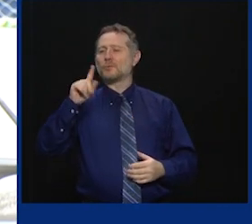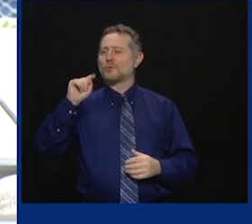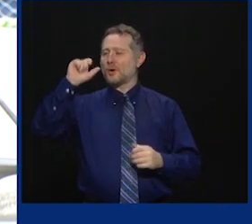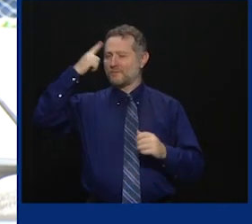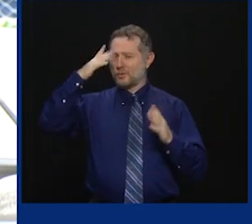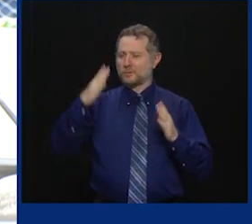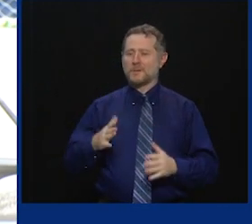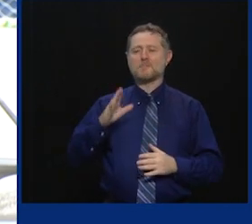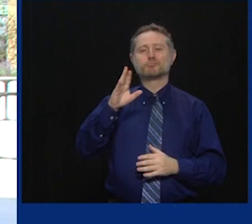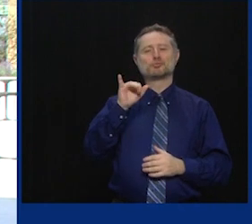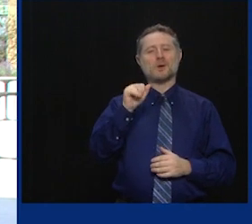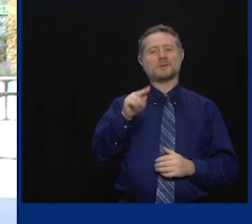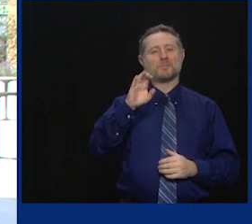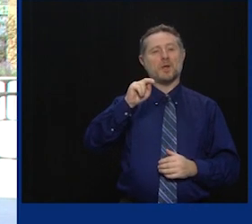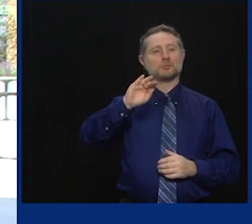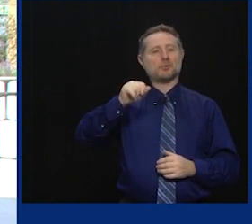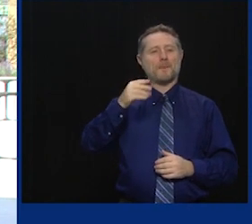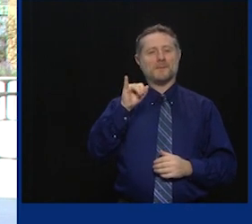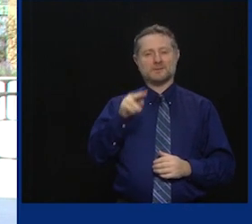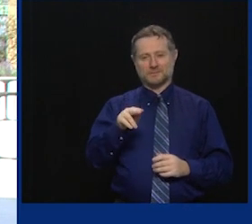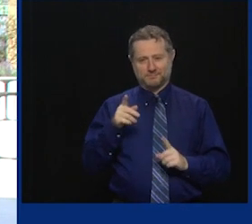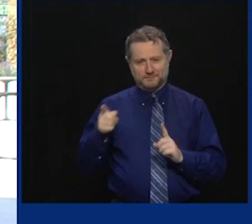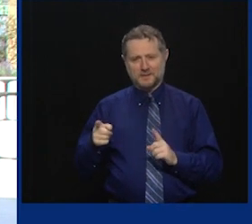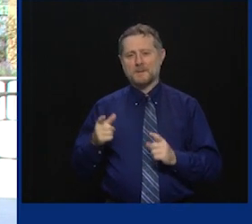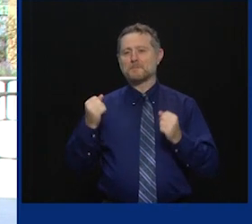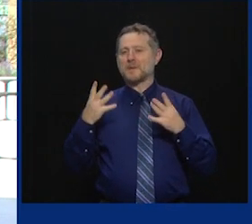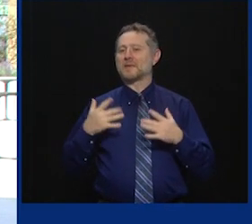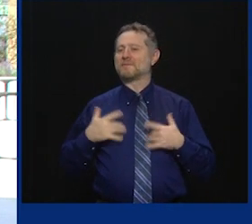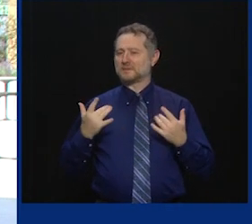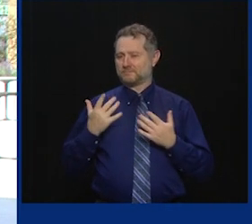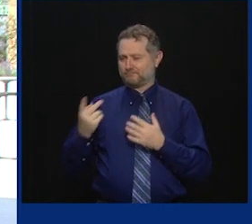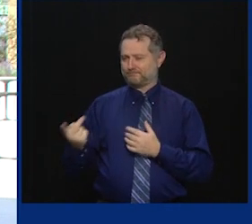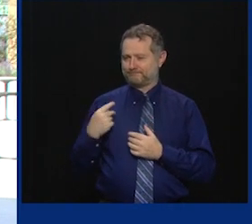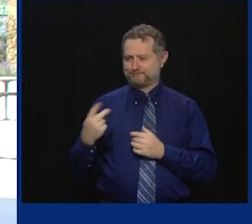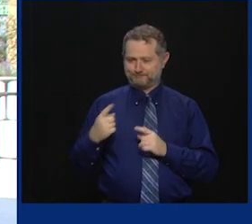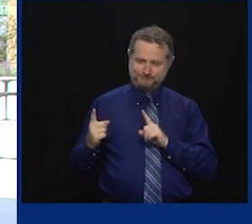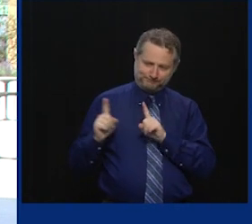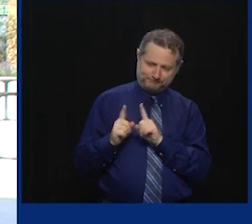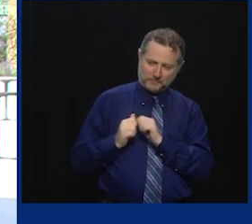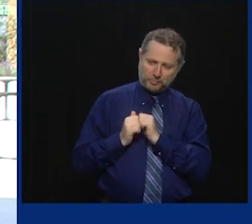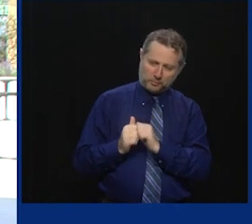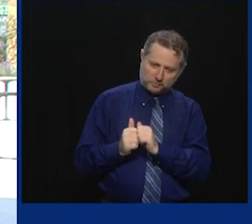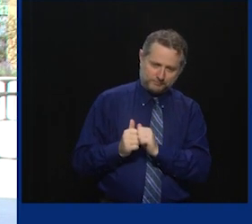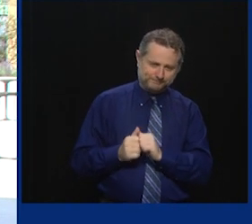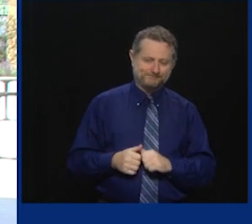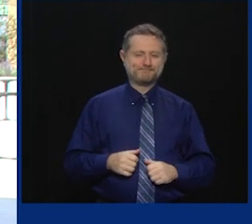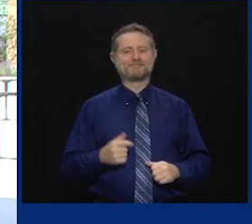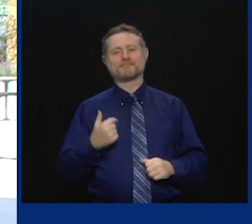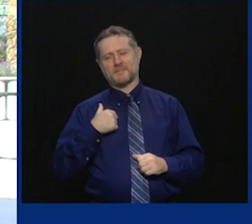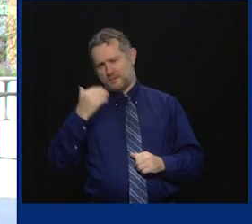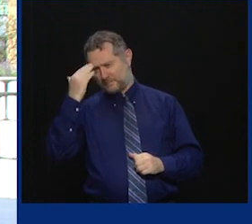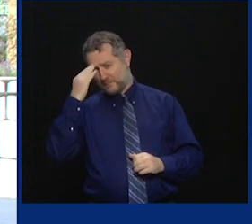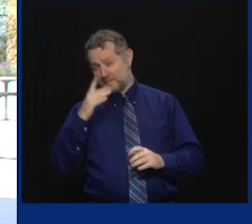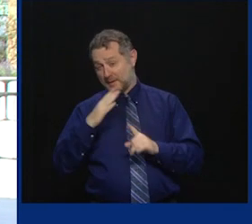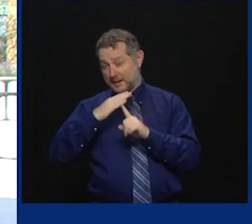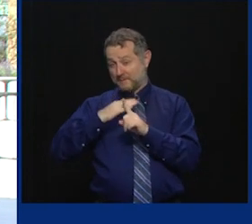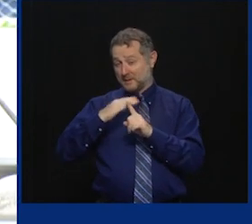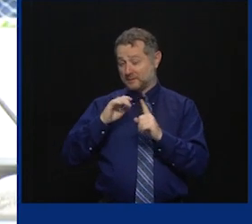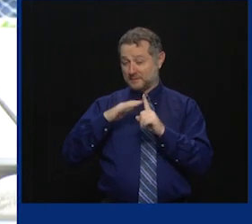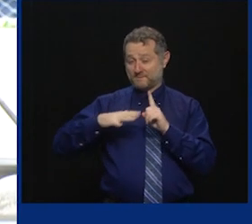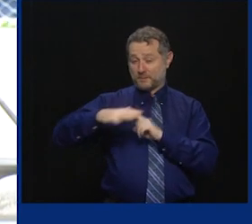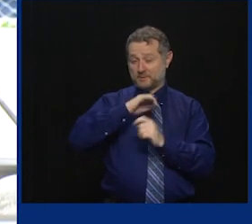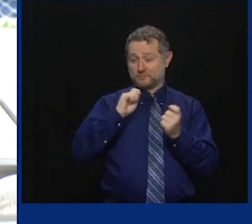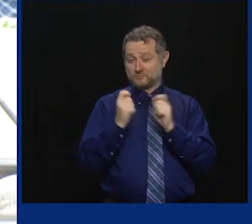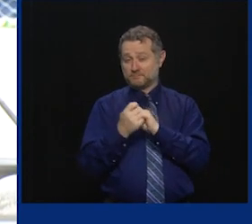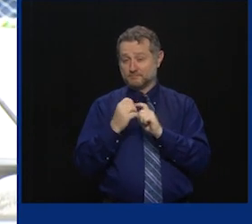events together, continue, and thank you for all you do. I know that climate justice, environmental justice is very important to you